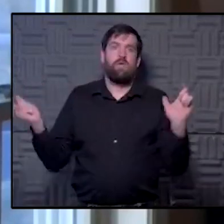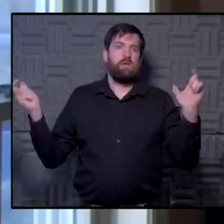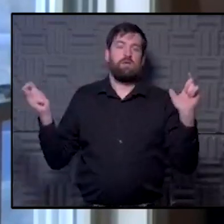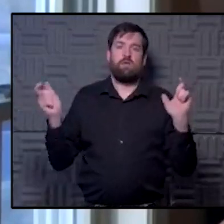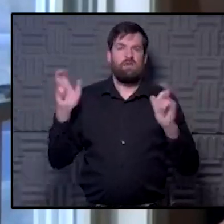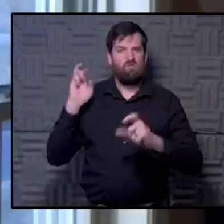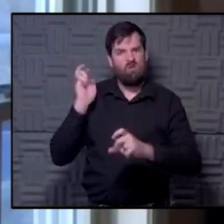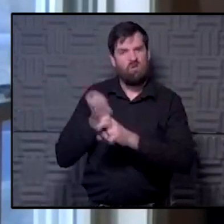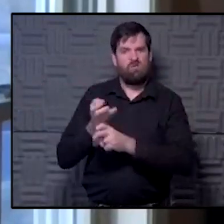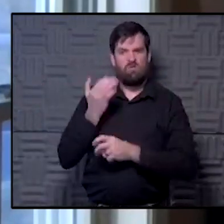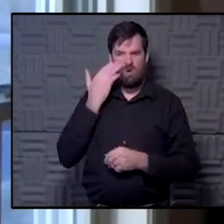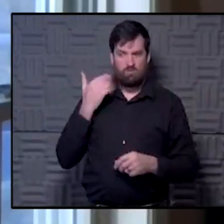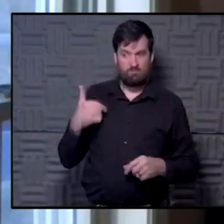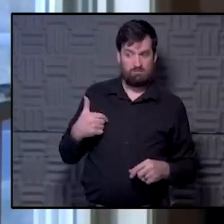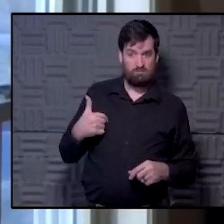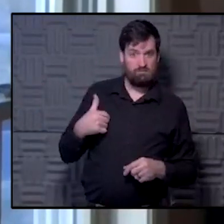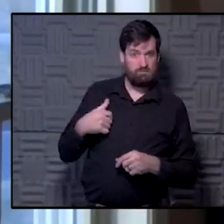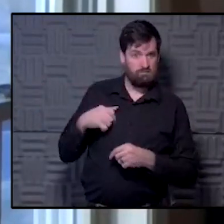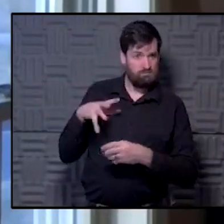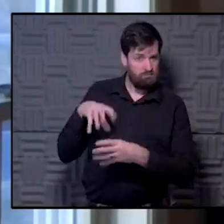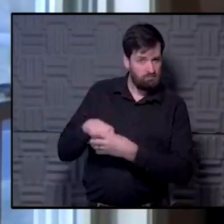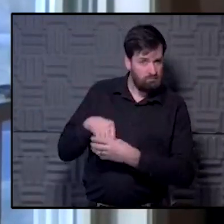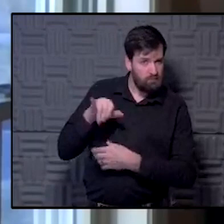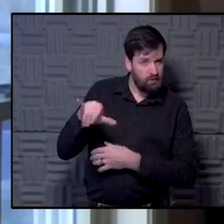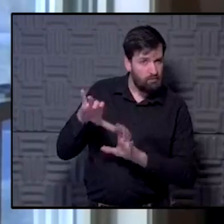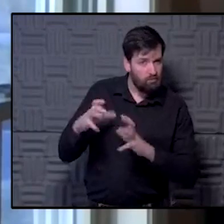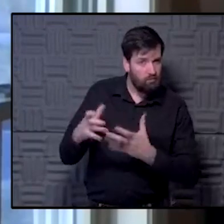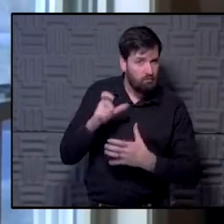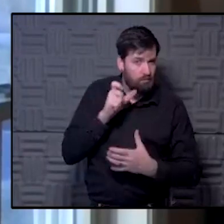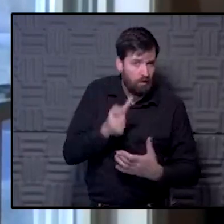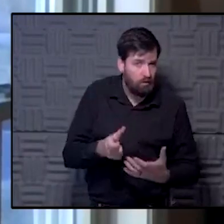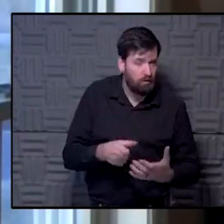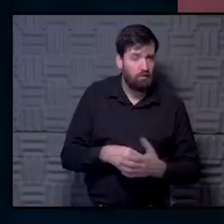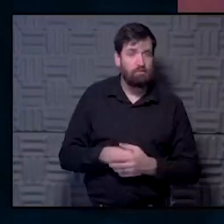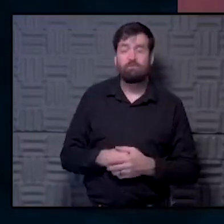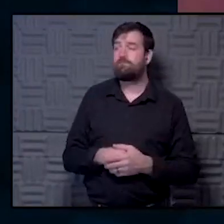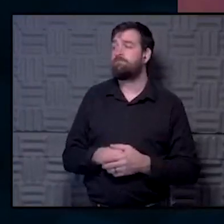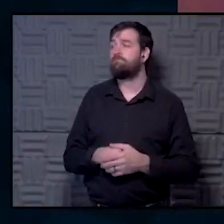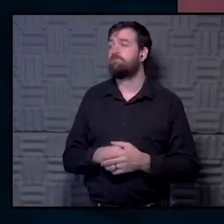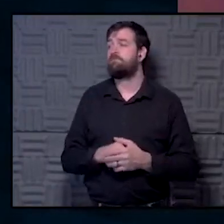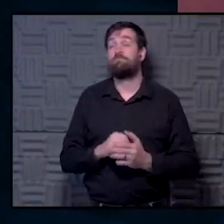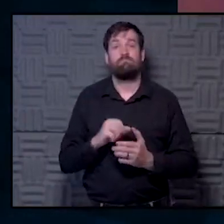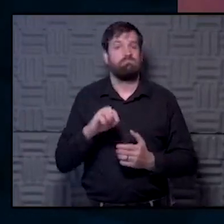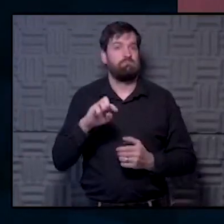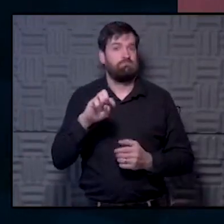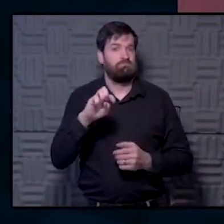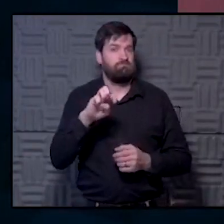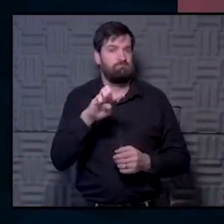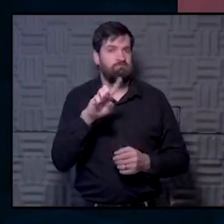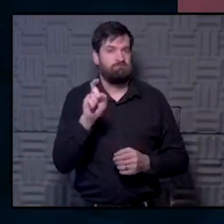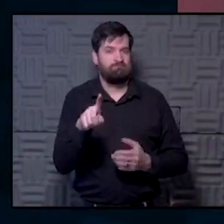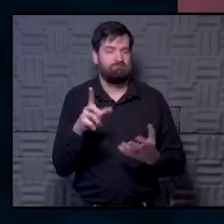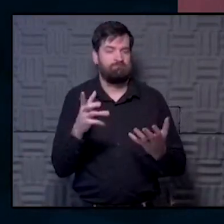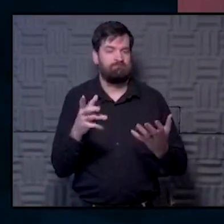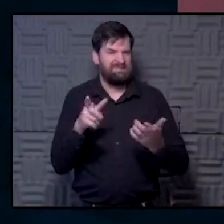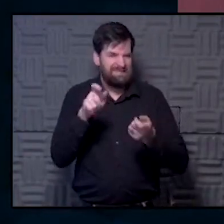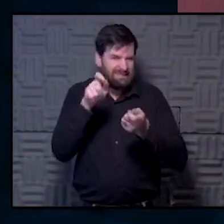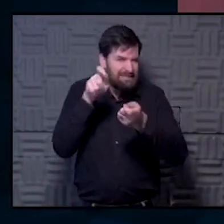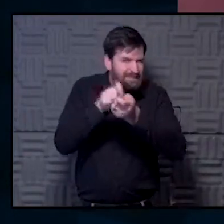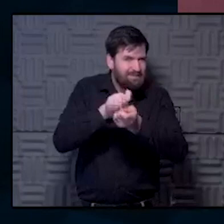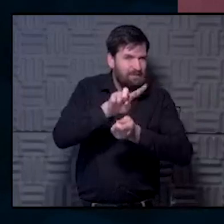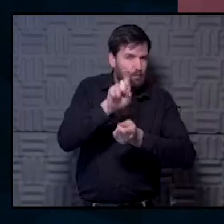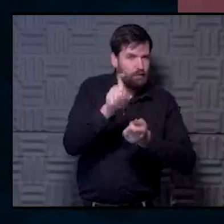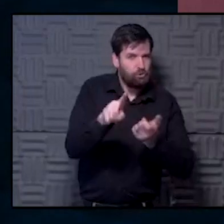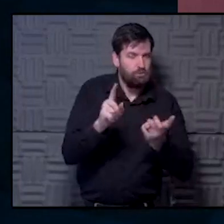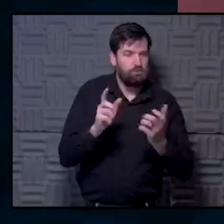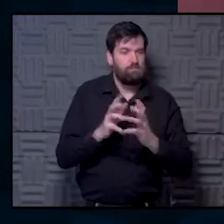bit hard to know if you fit into that group. So let me ask a very sort of specific